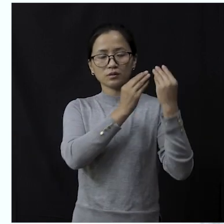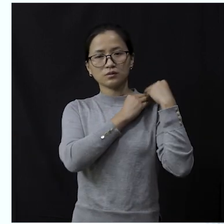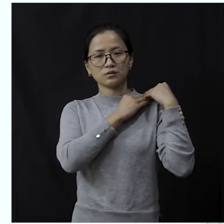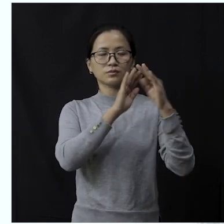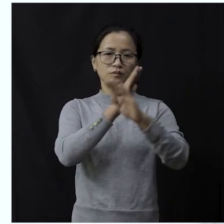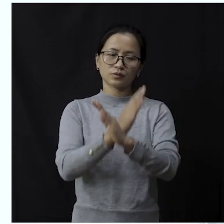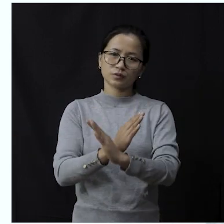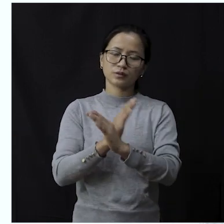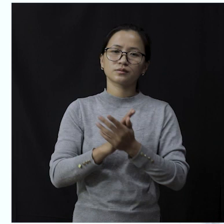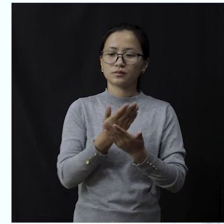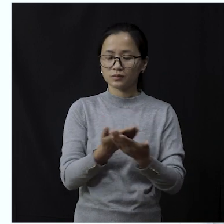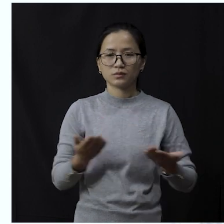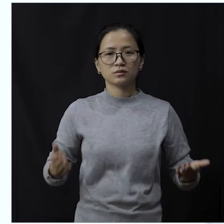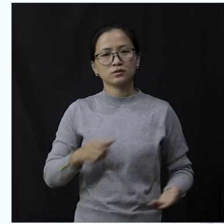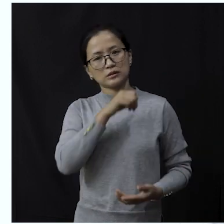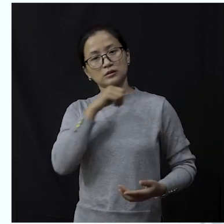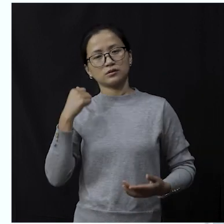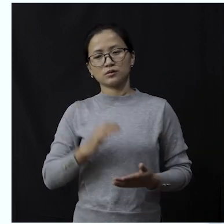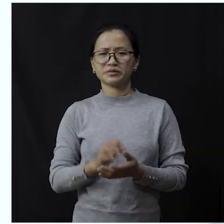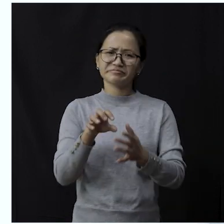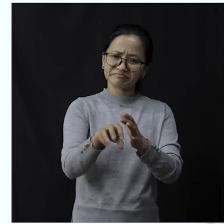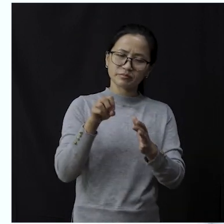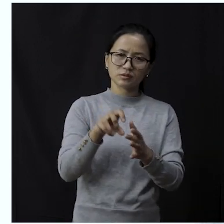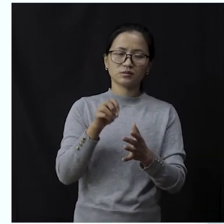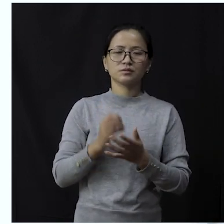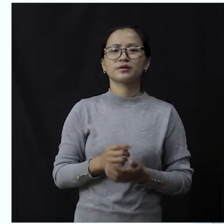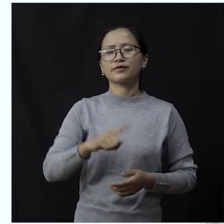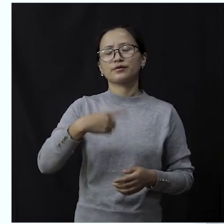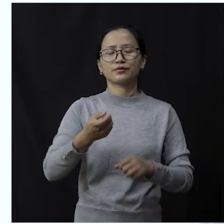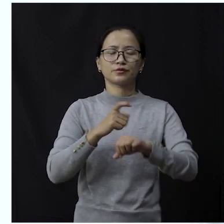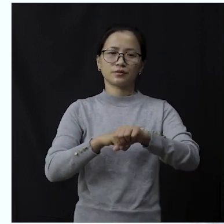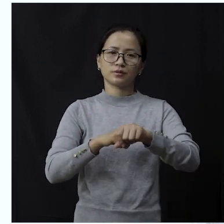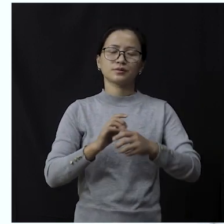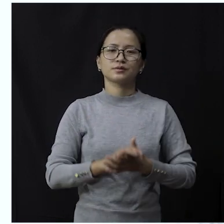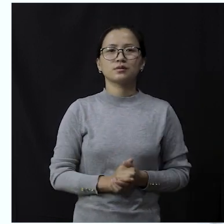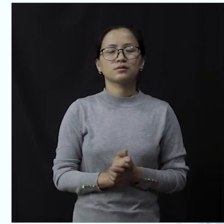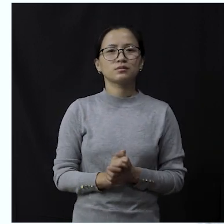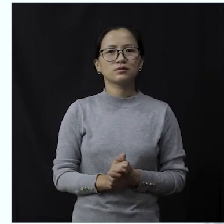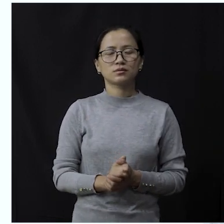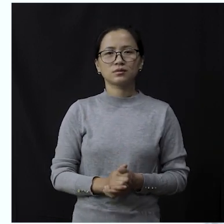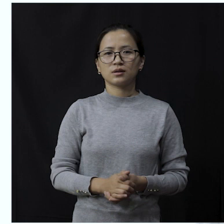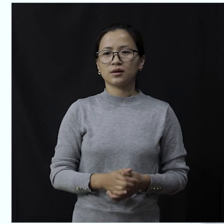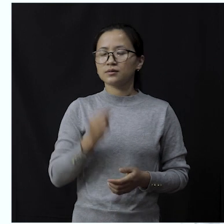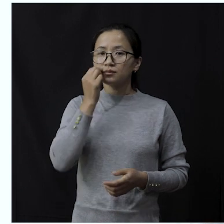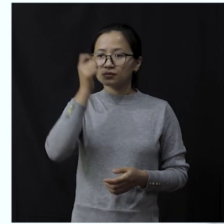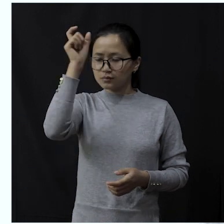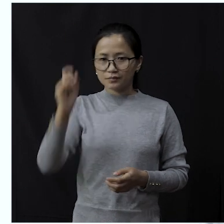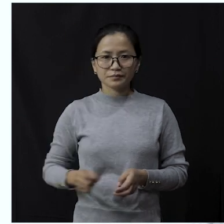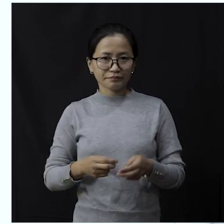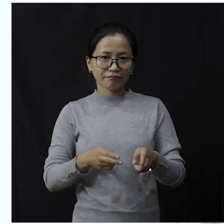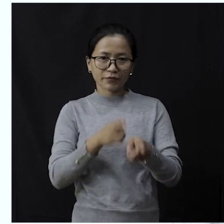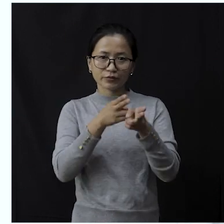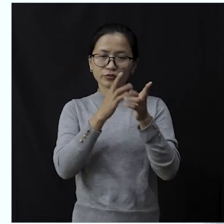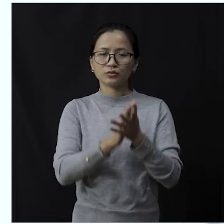to protect them instead of just killing them and trapping them every time, okay? So the hunter thought of something to trap